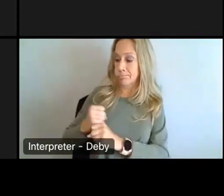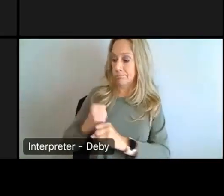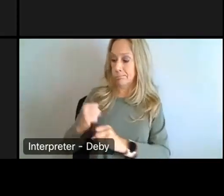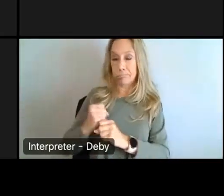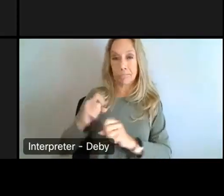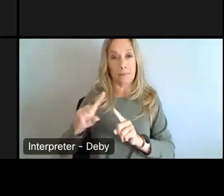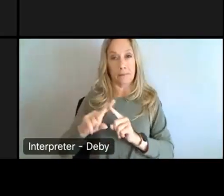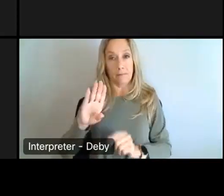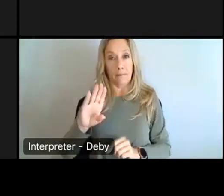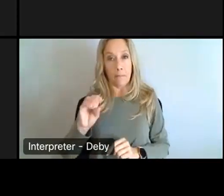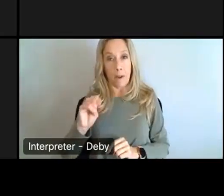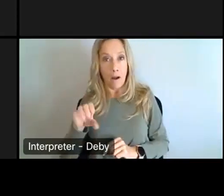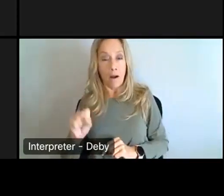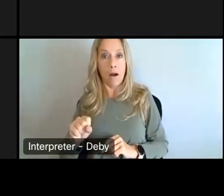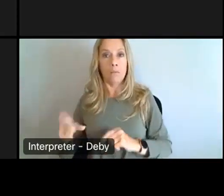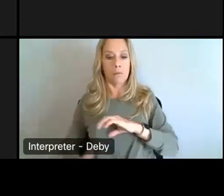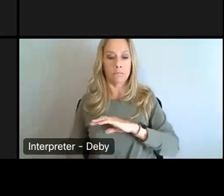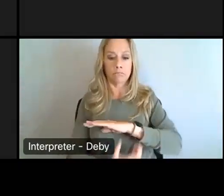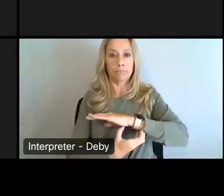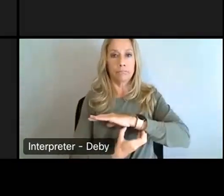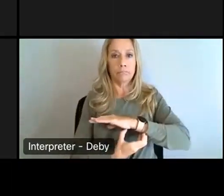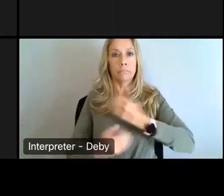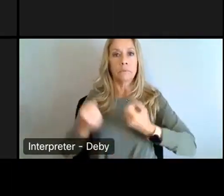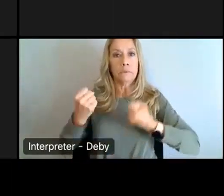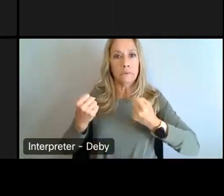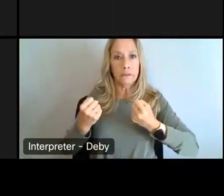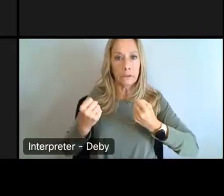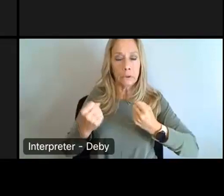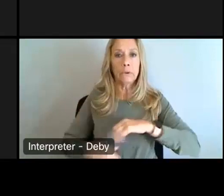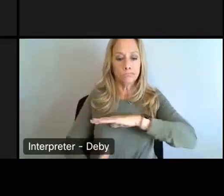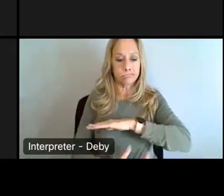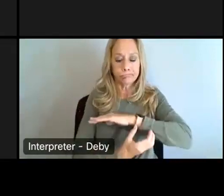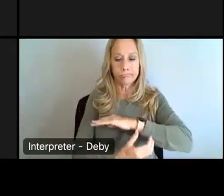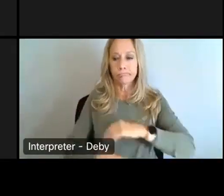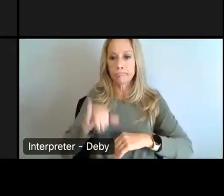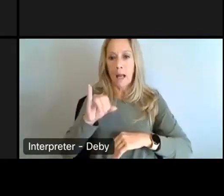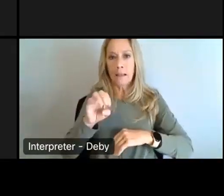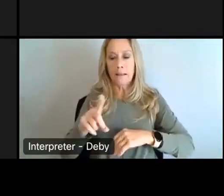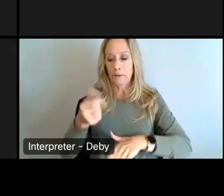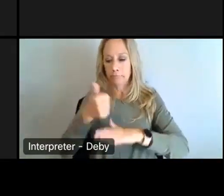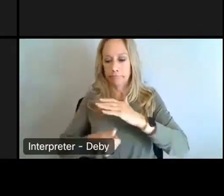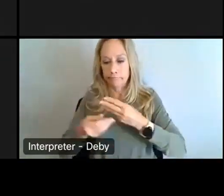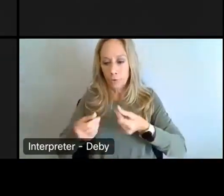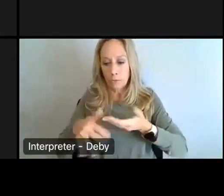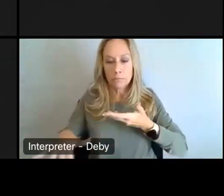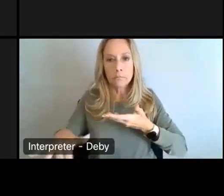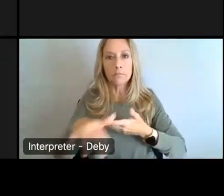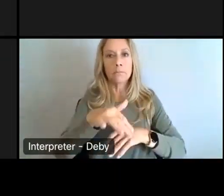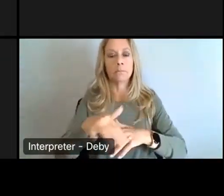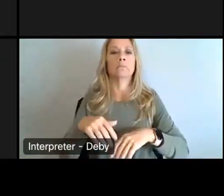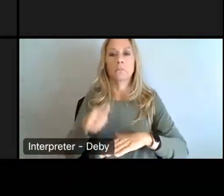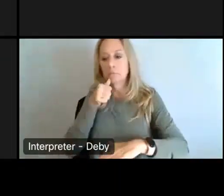devices, the vehicle-borne IEDs, which is explosive implemented device.